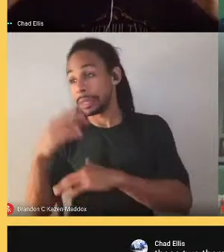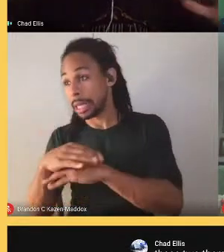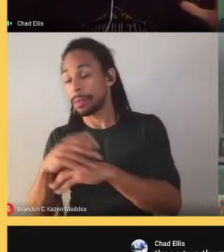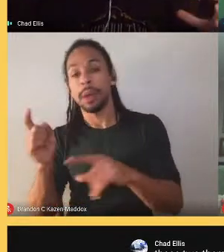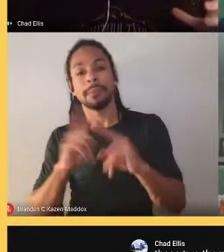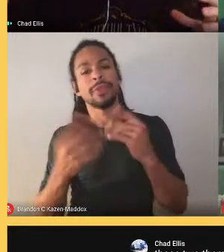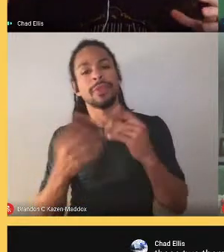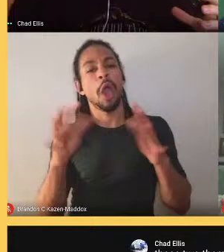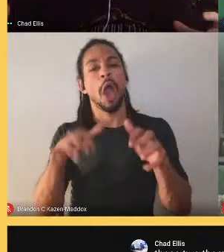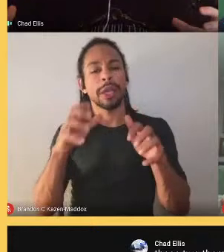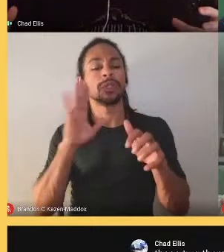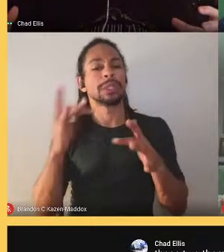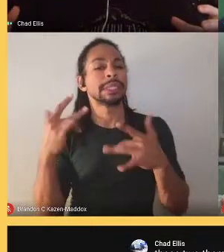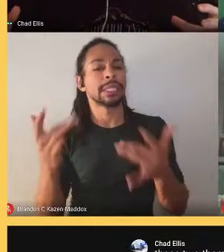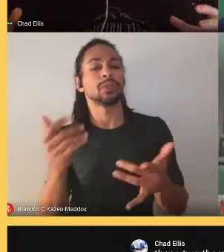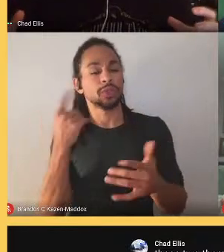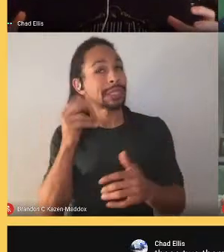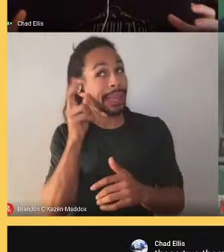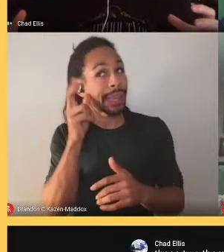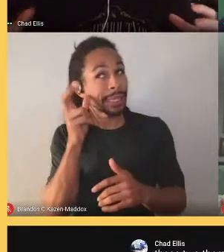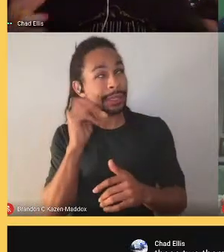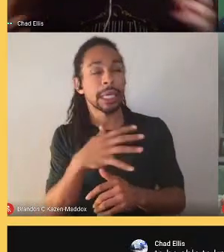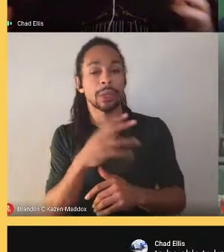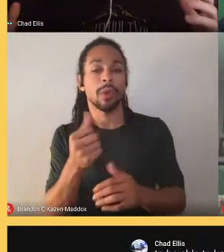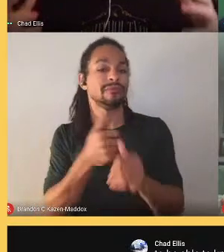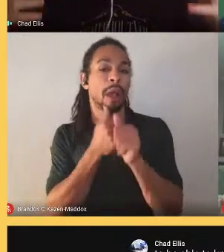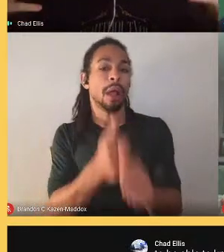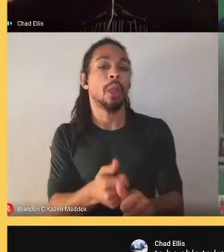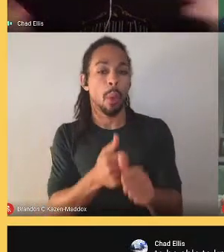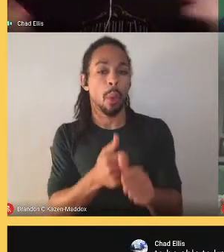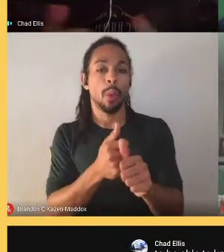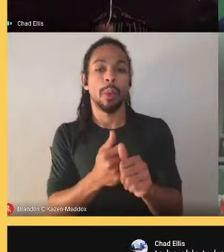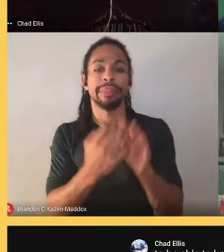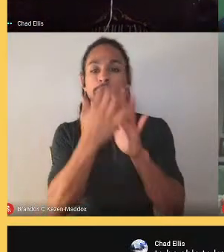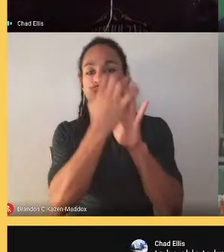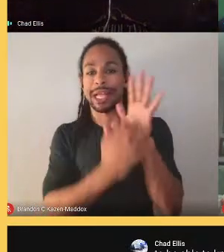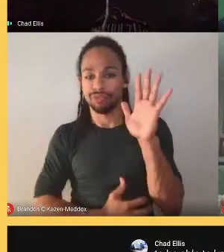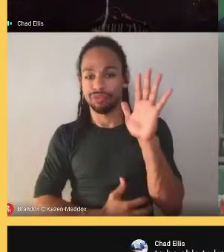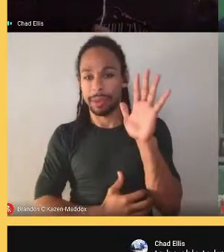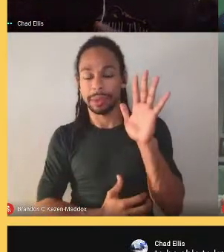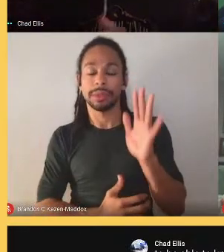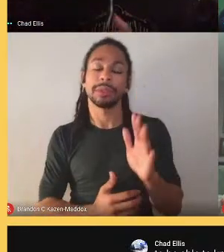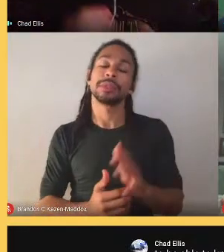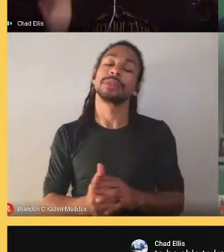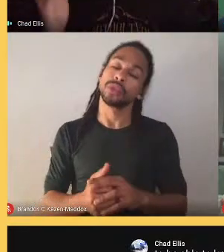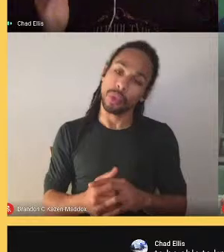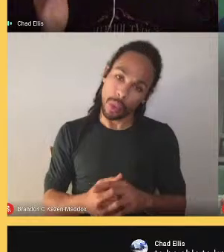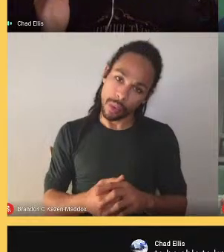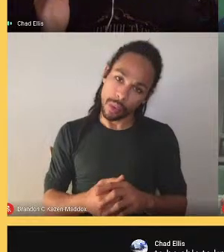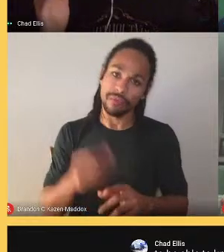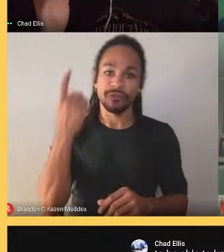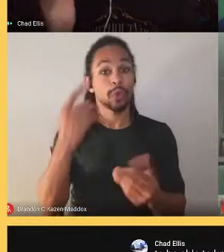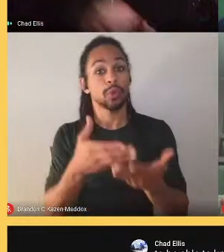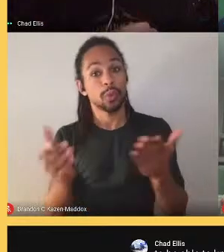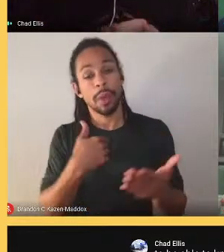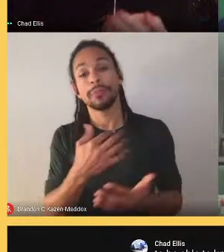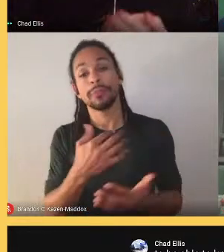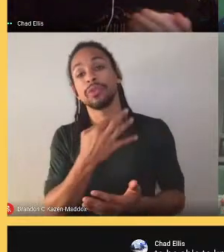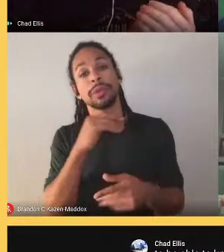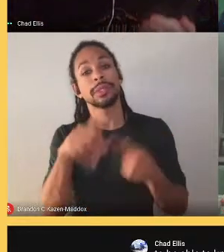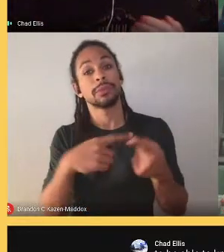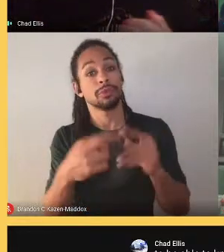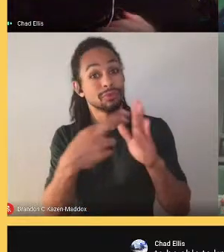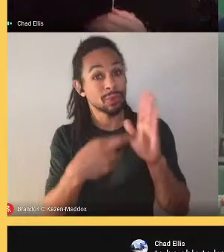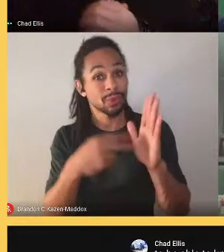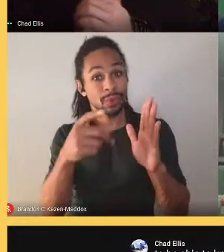with a transcript. What for all of you, what are rules that you found that you used and didn't like? What are